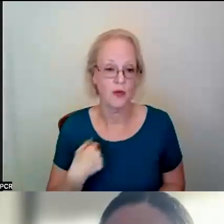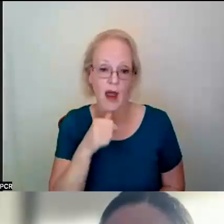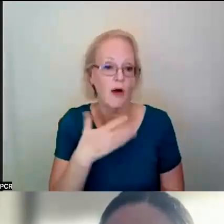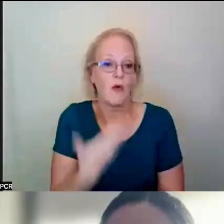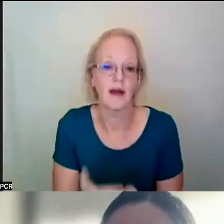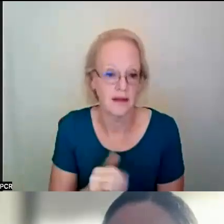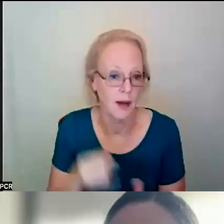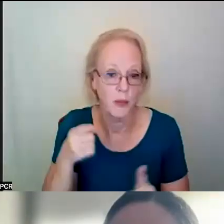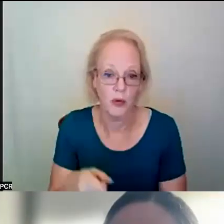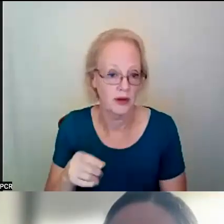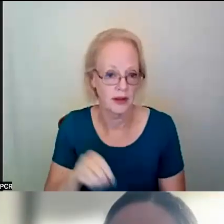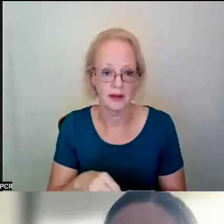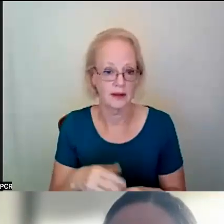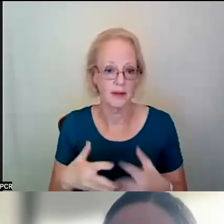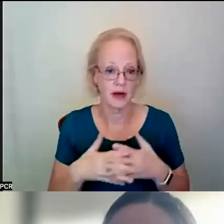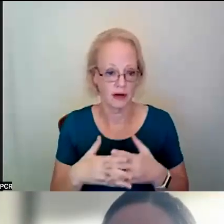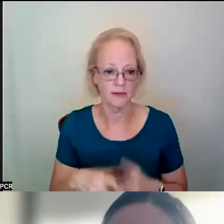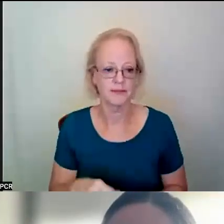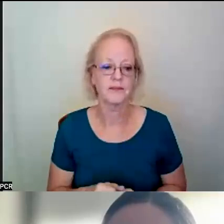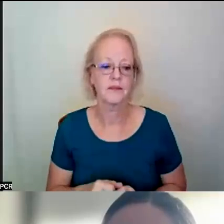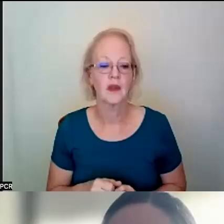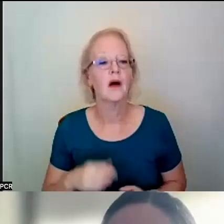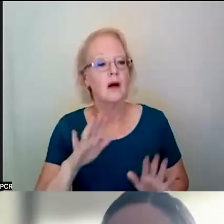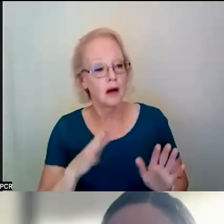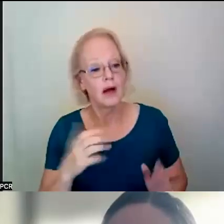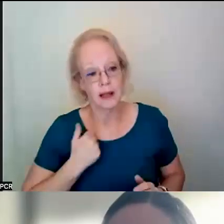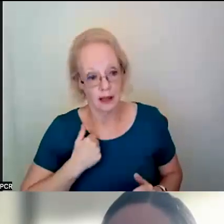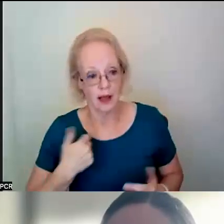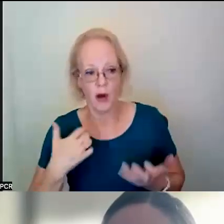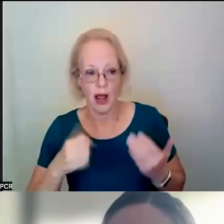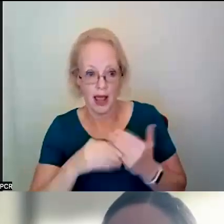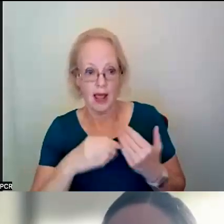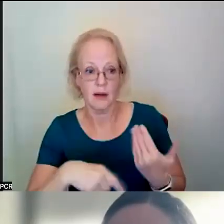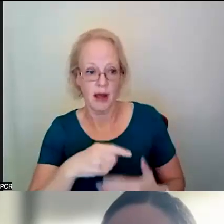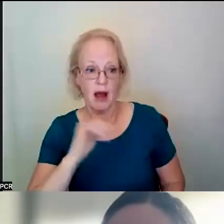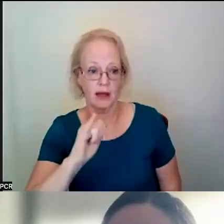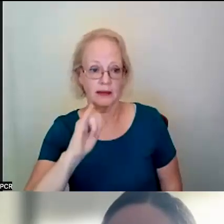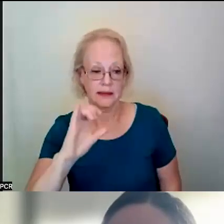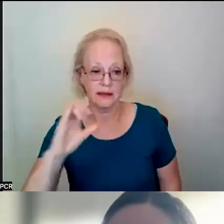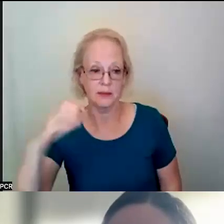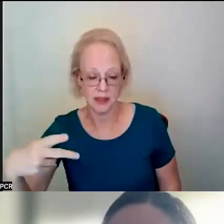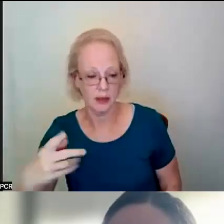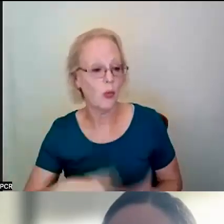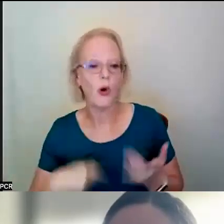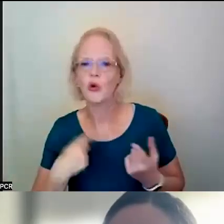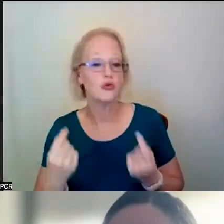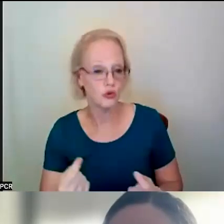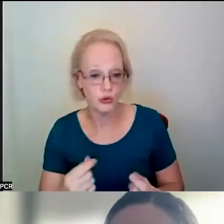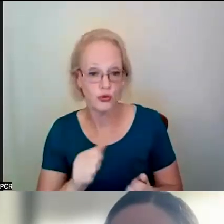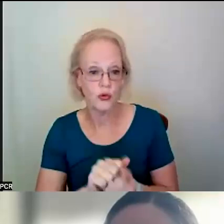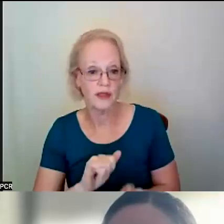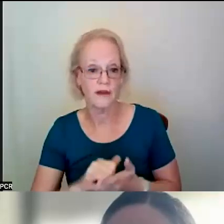these comments. In the ICPP, what we do with our variable payment life annuity, so our version